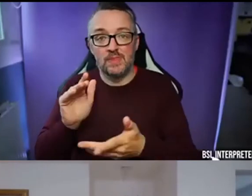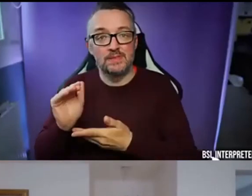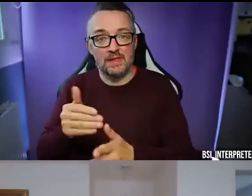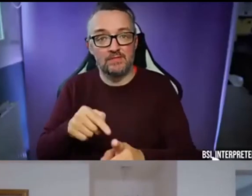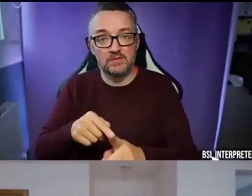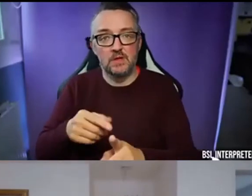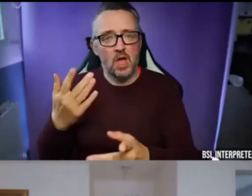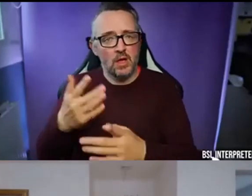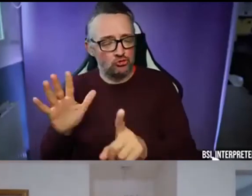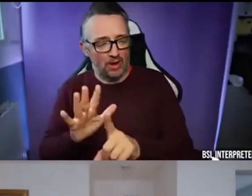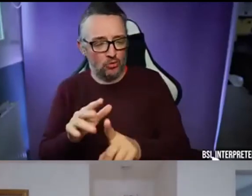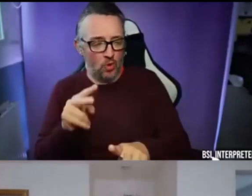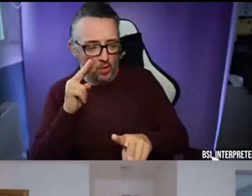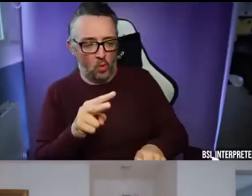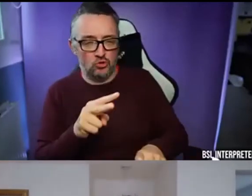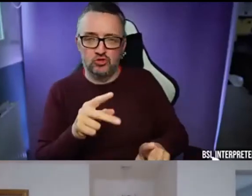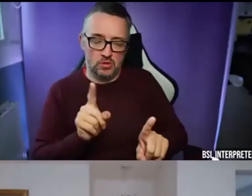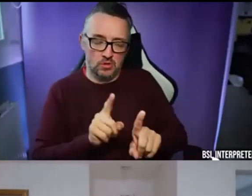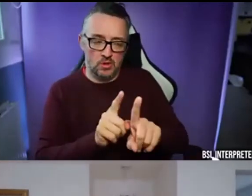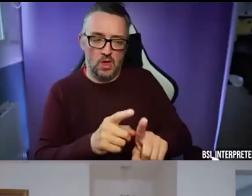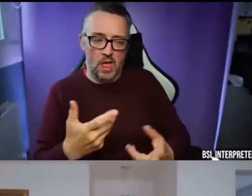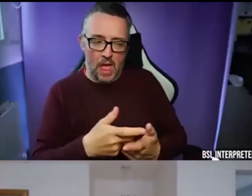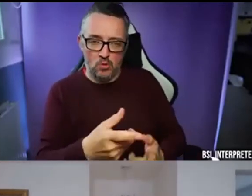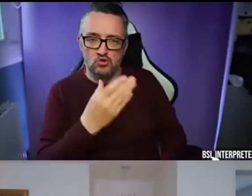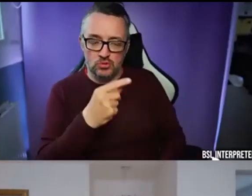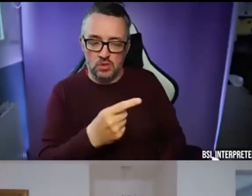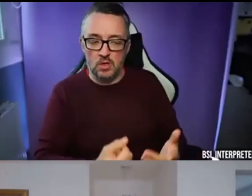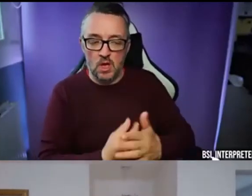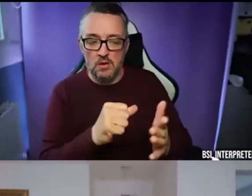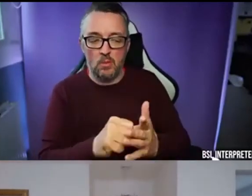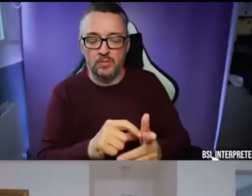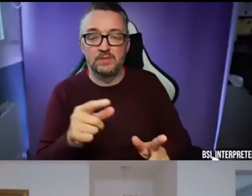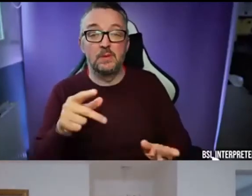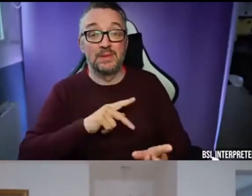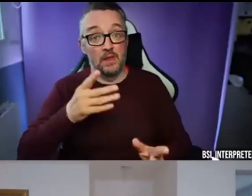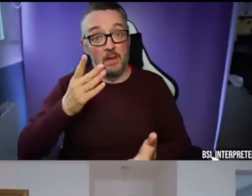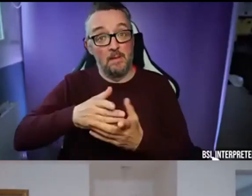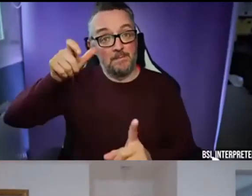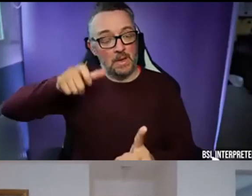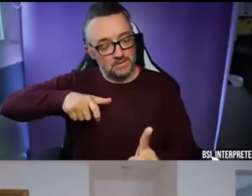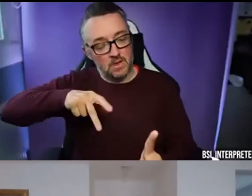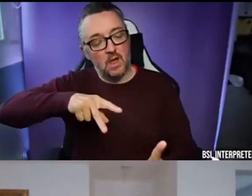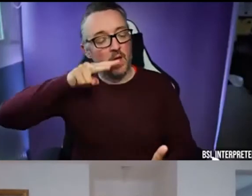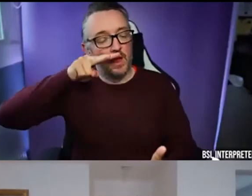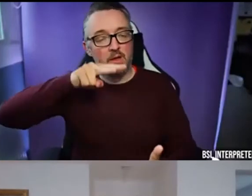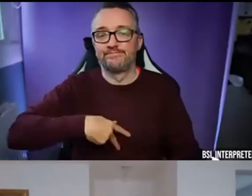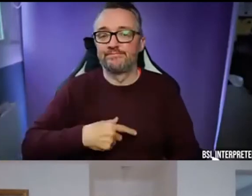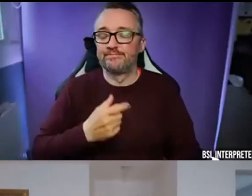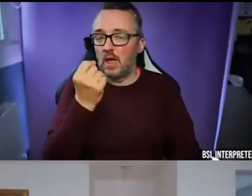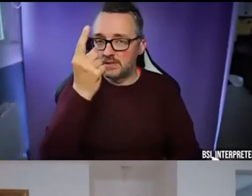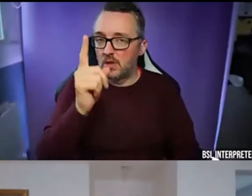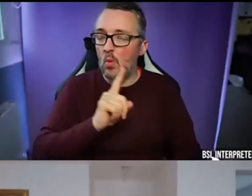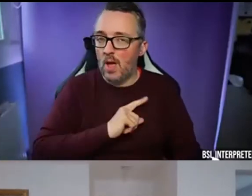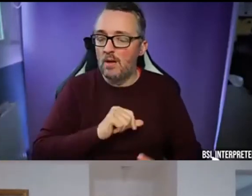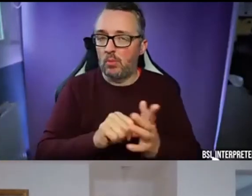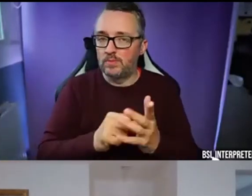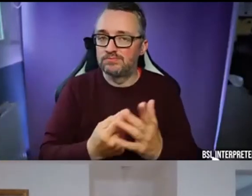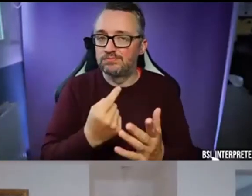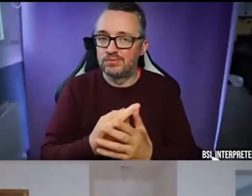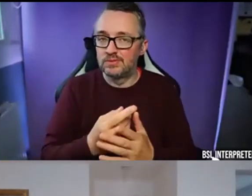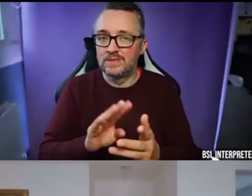be absolutely sure of the problems that the person is experiencing and to see it through their eyes or their